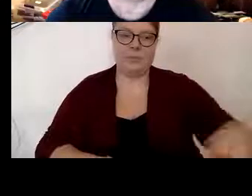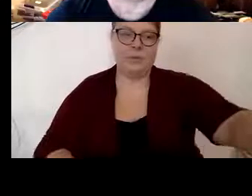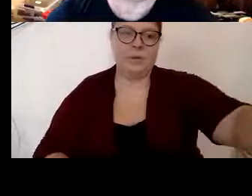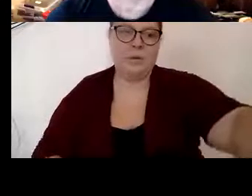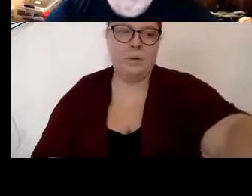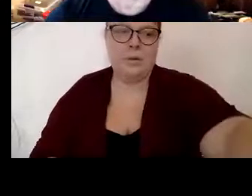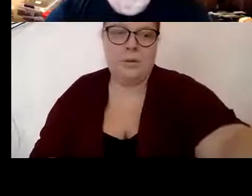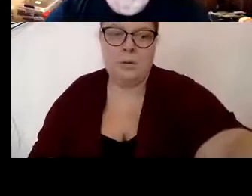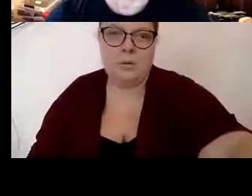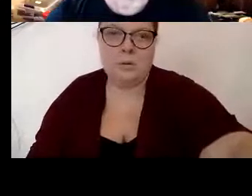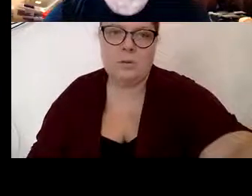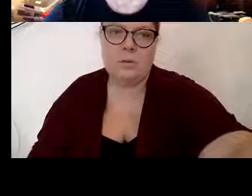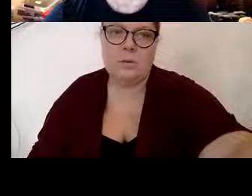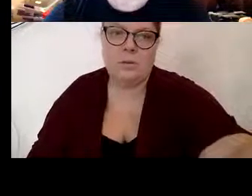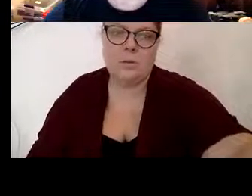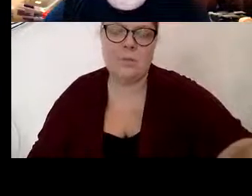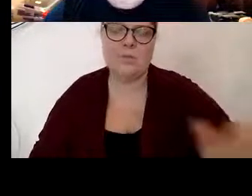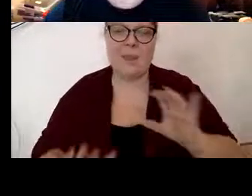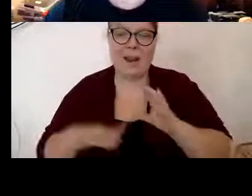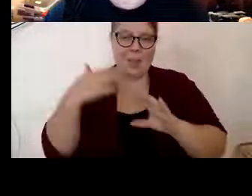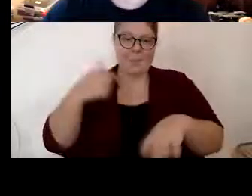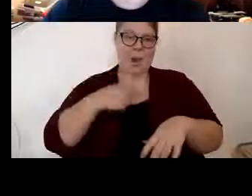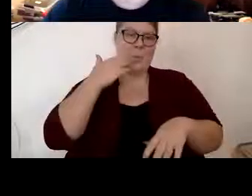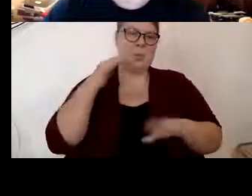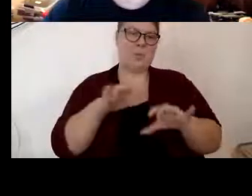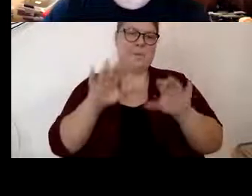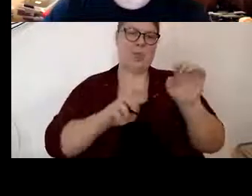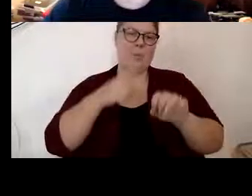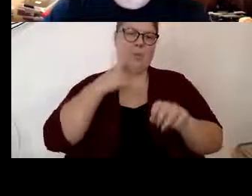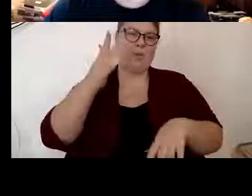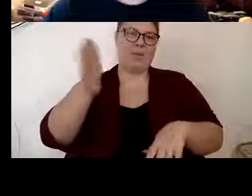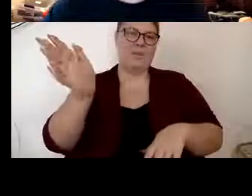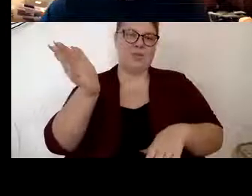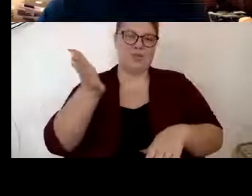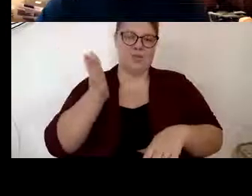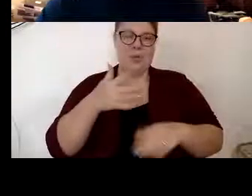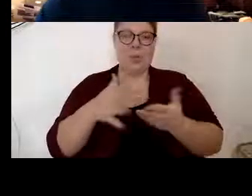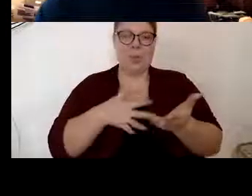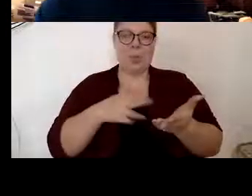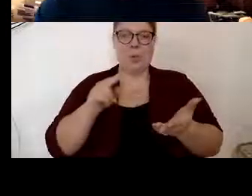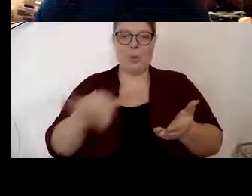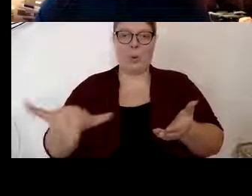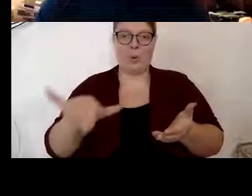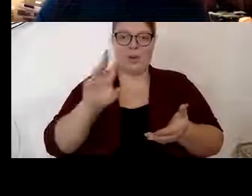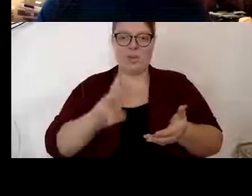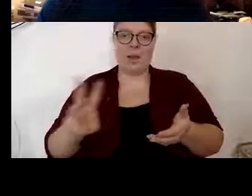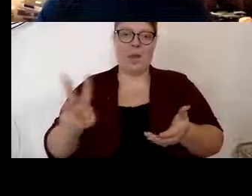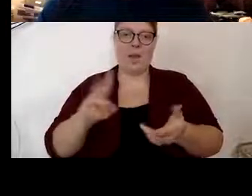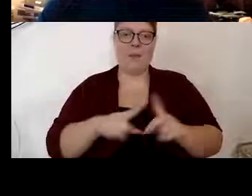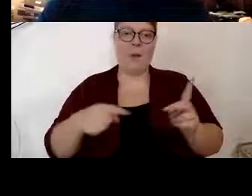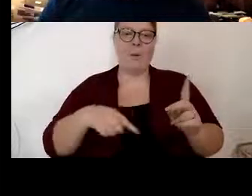doing evaluations for this presentation through the New York site. We've just got like a